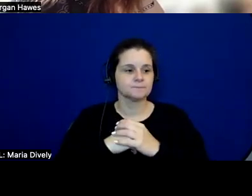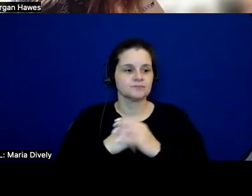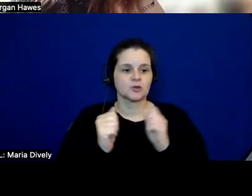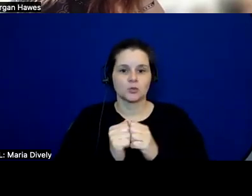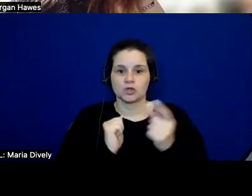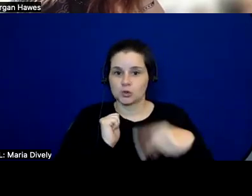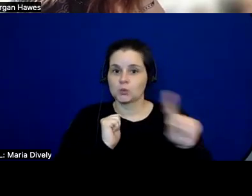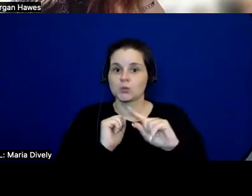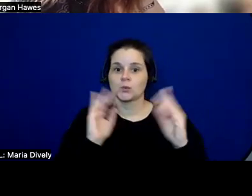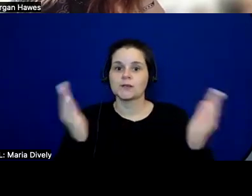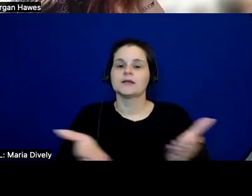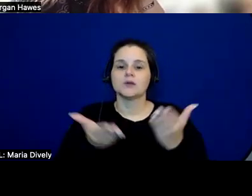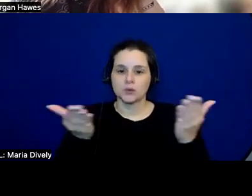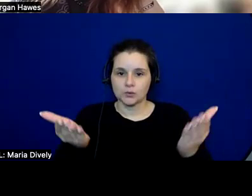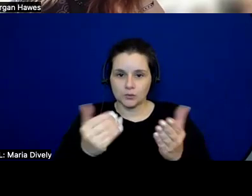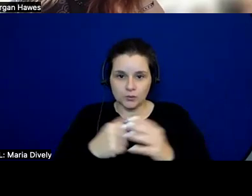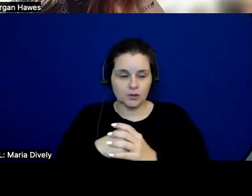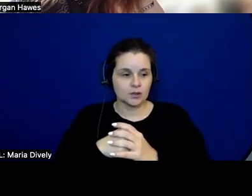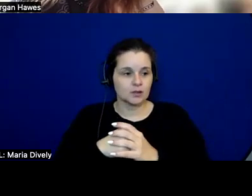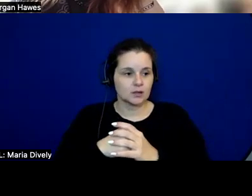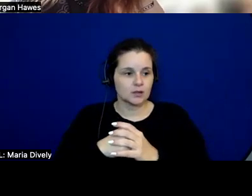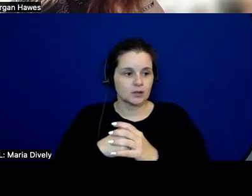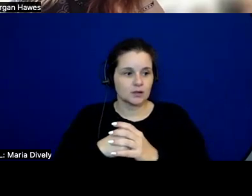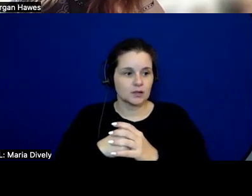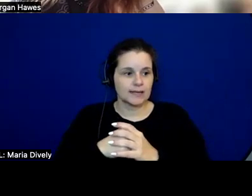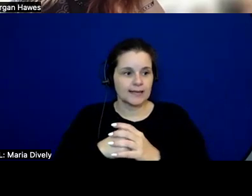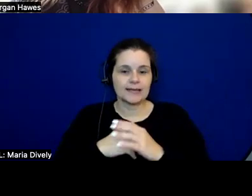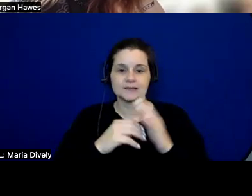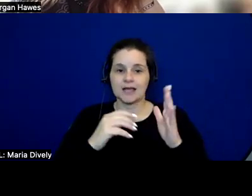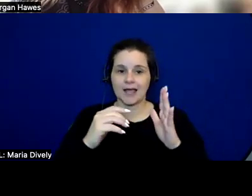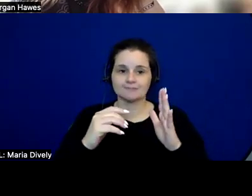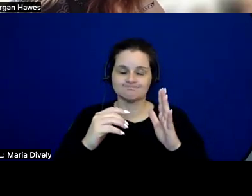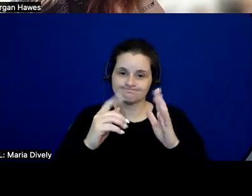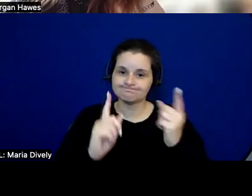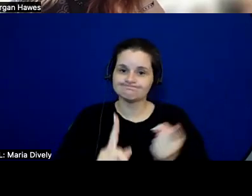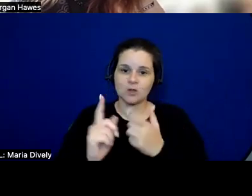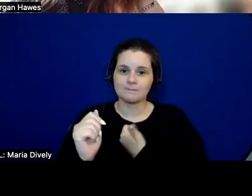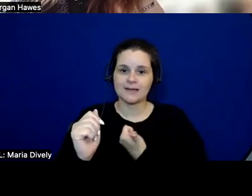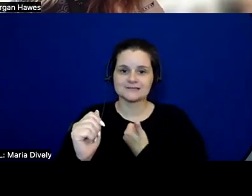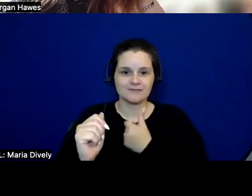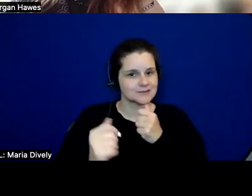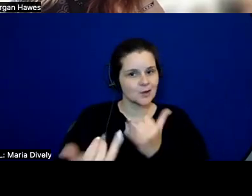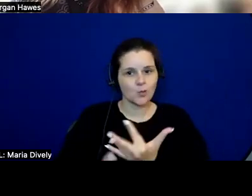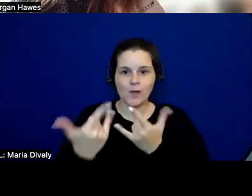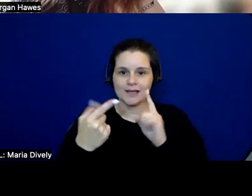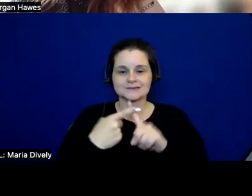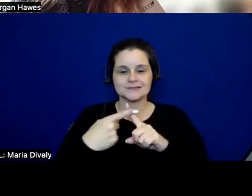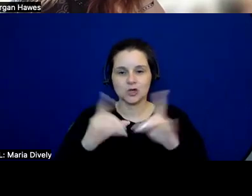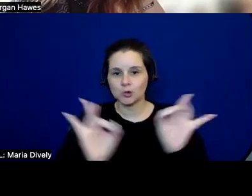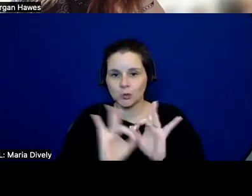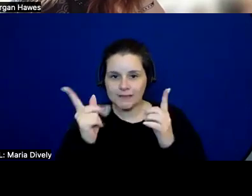all here. And I, you know, endeavor in myself to, you know, not wait until there's a crisis or not